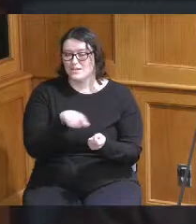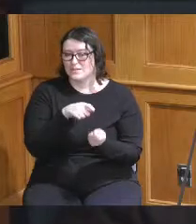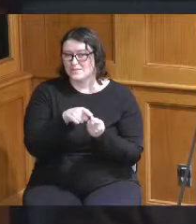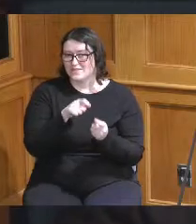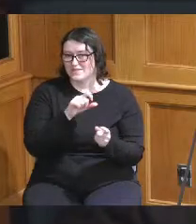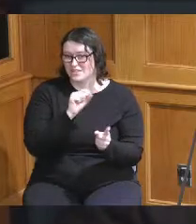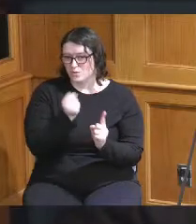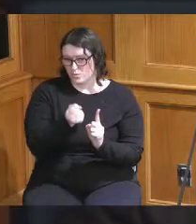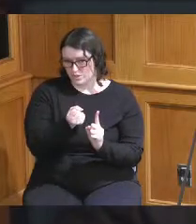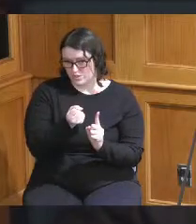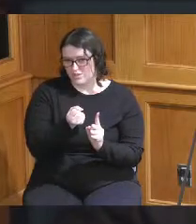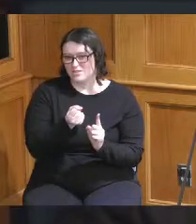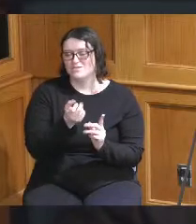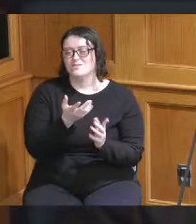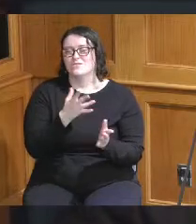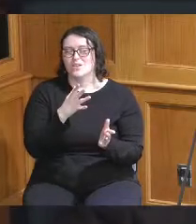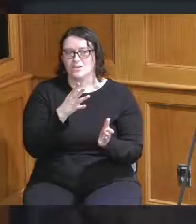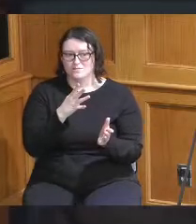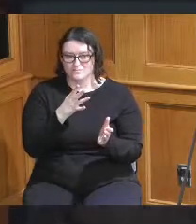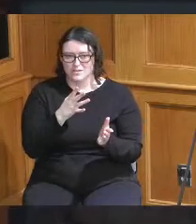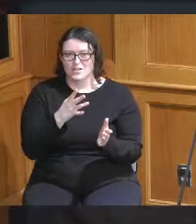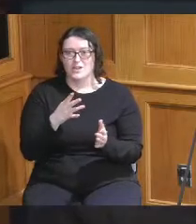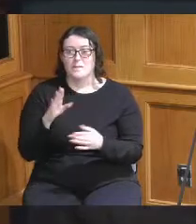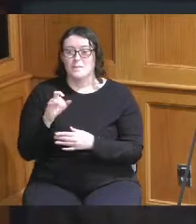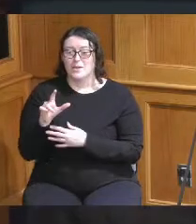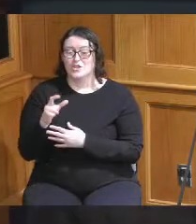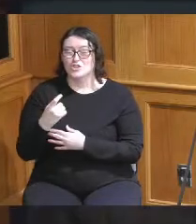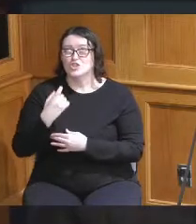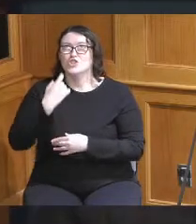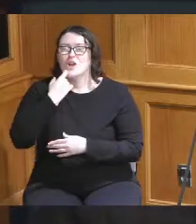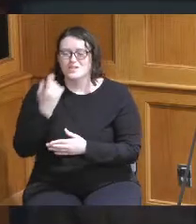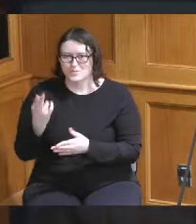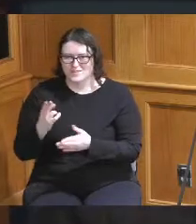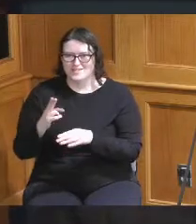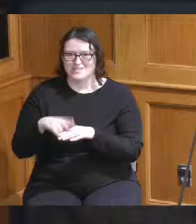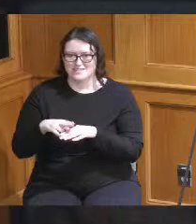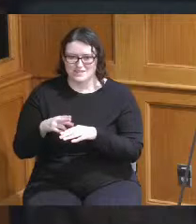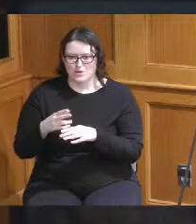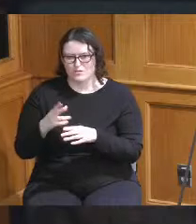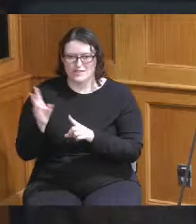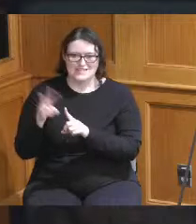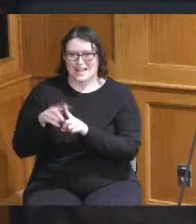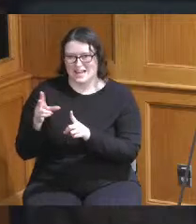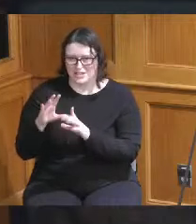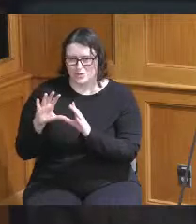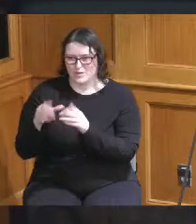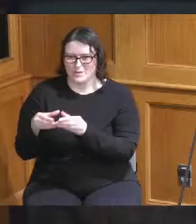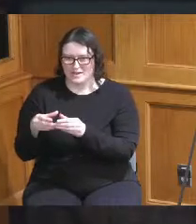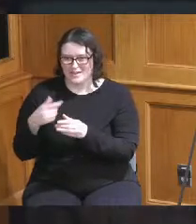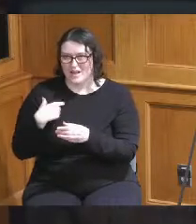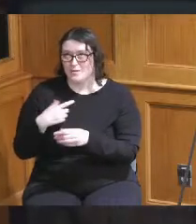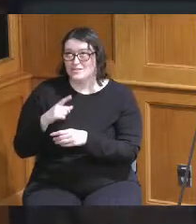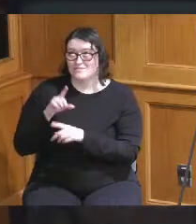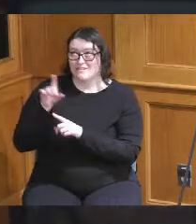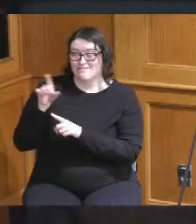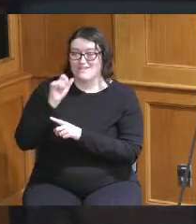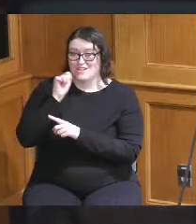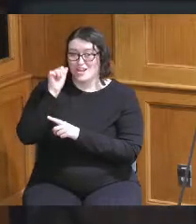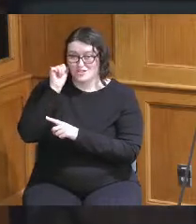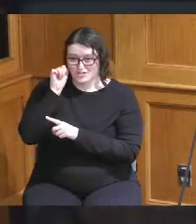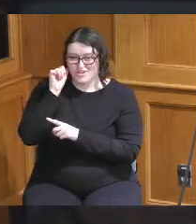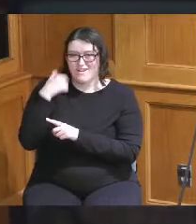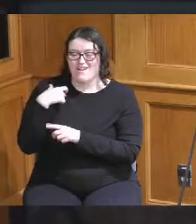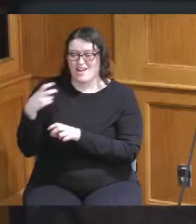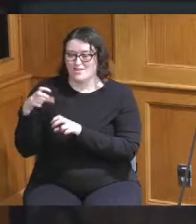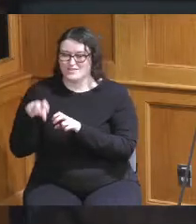situations. That bill just got assigned to a committee. I was up there the other day and sat next to Catherine Ingram and asked her about it. So it just